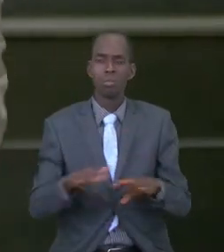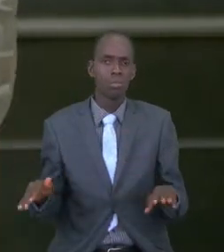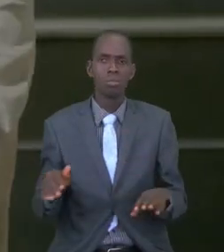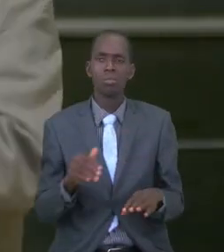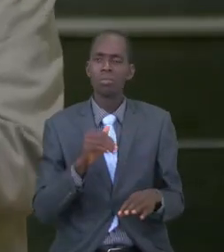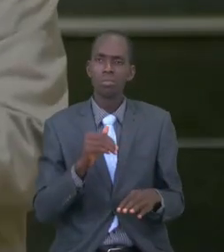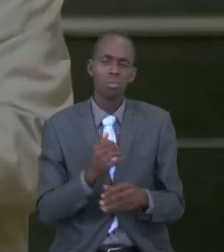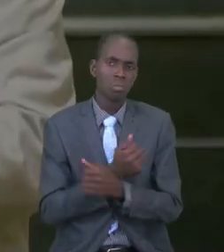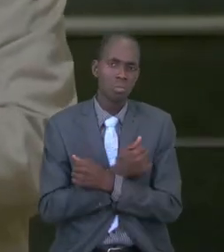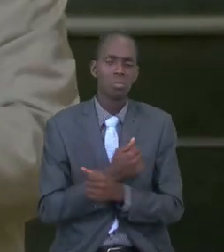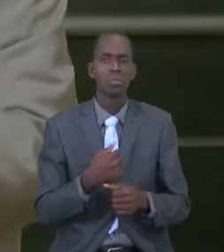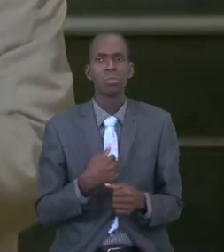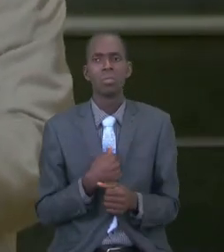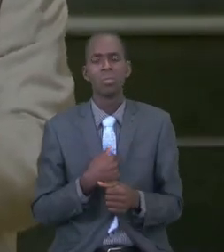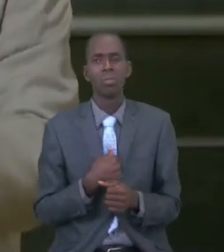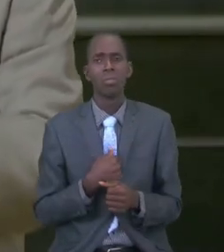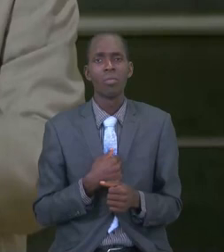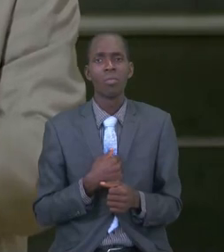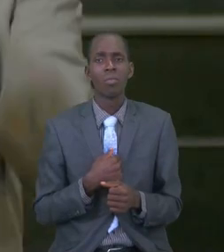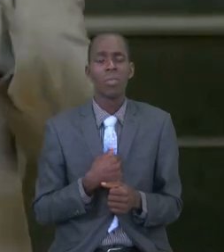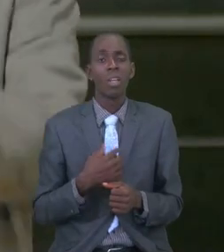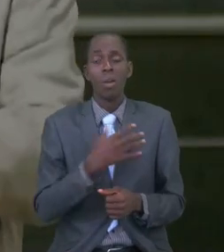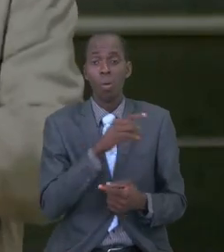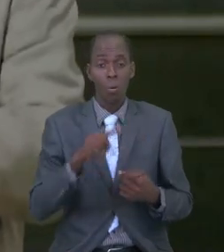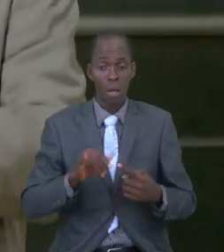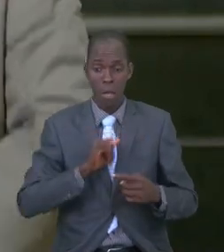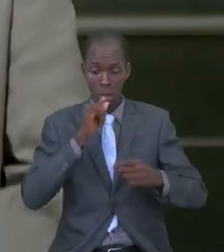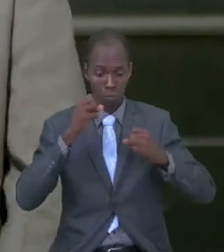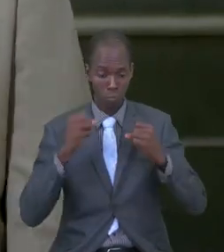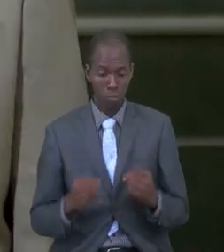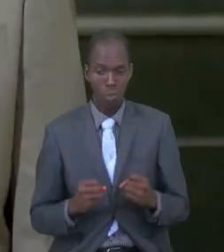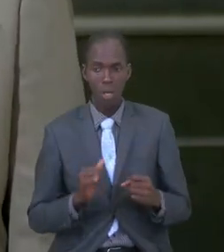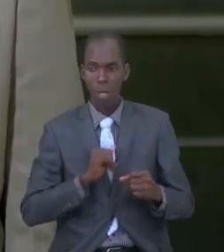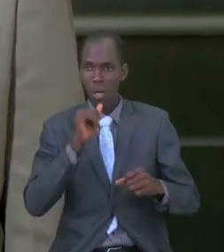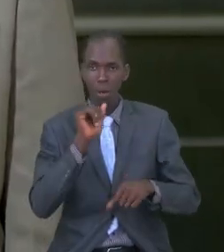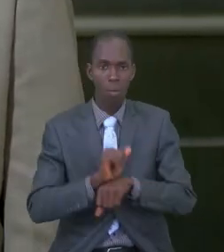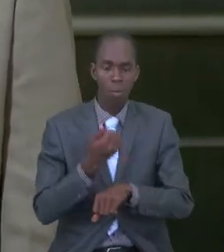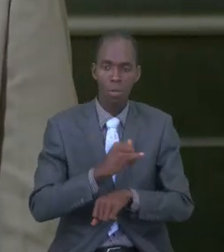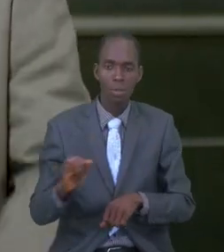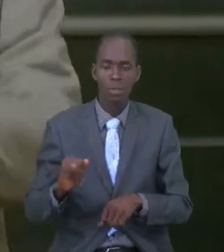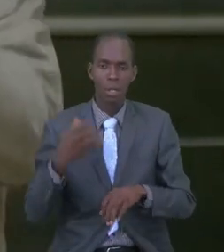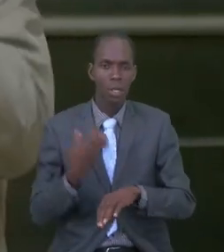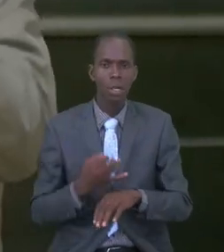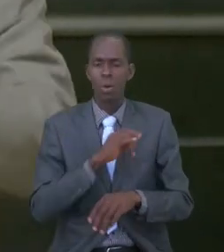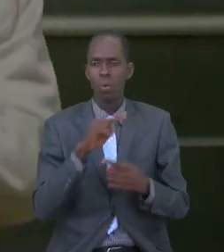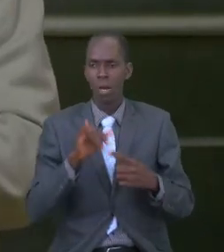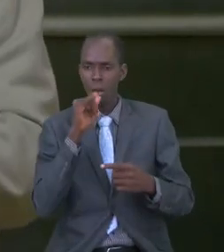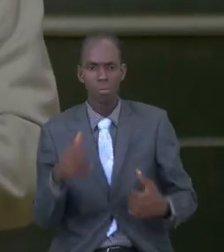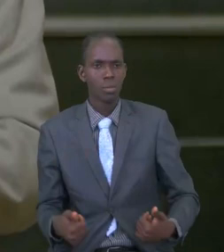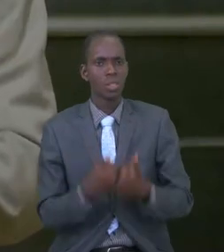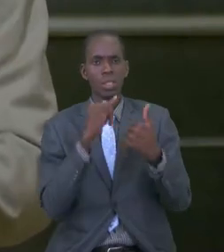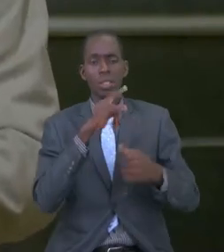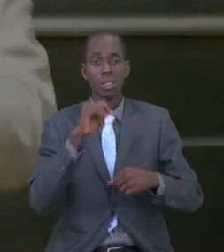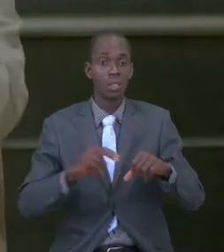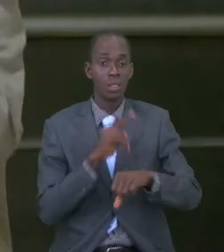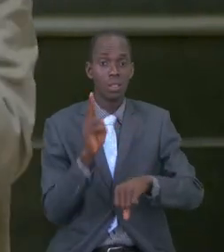But when I'm running, when I'm active, when I'm standing, when I'm challenging the nation, God